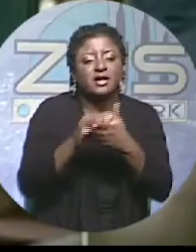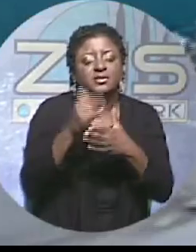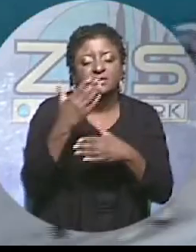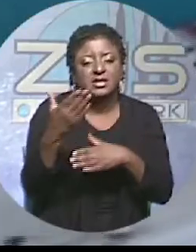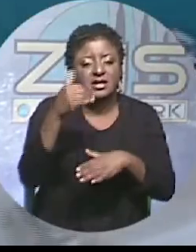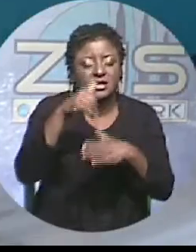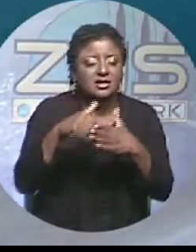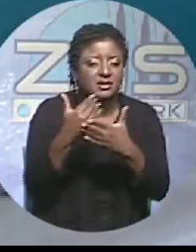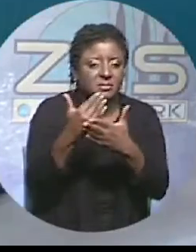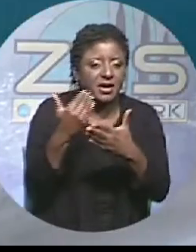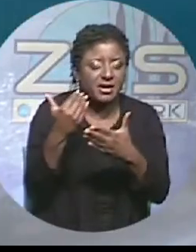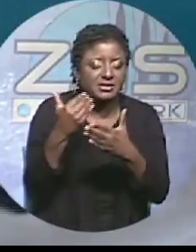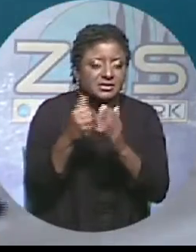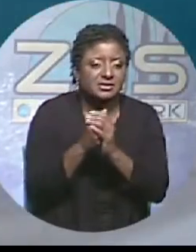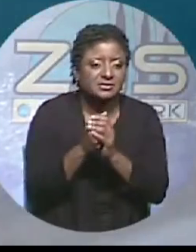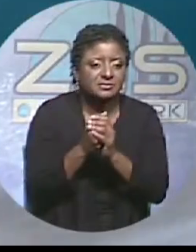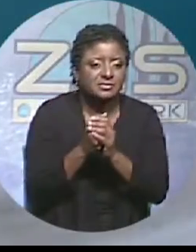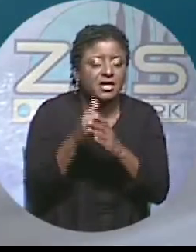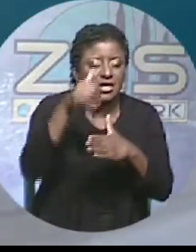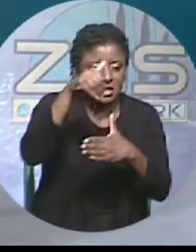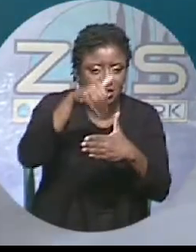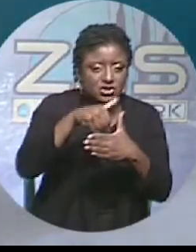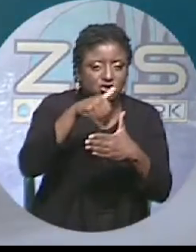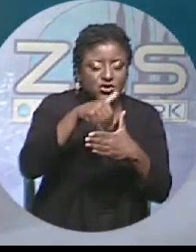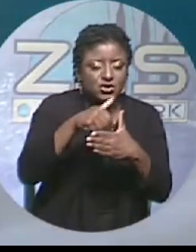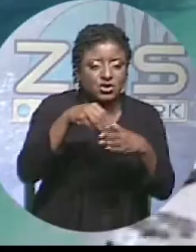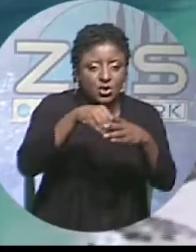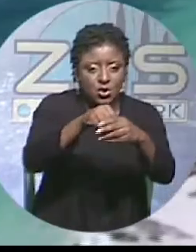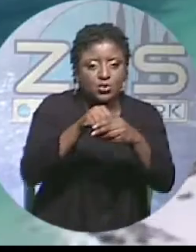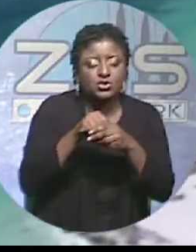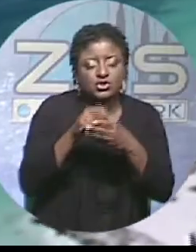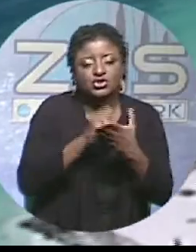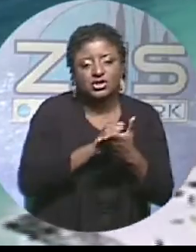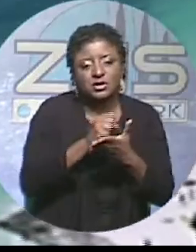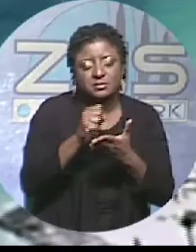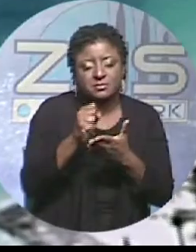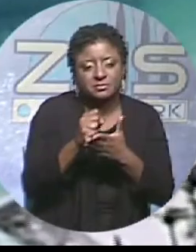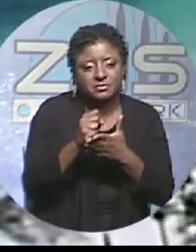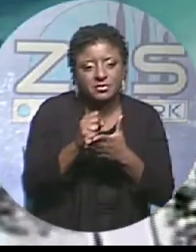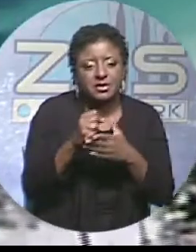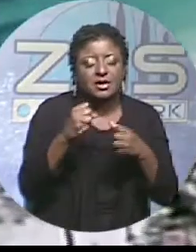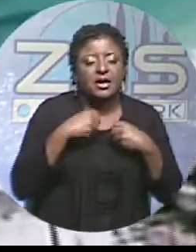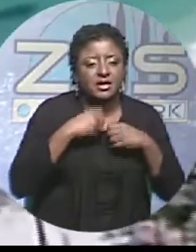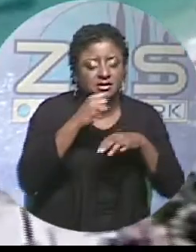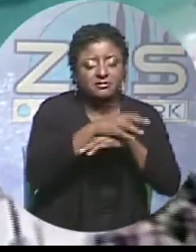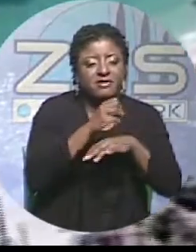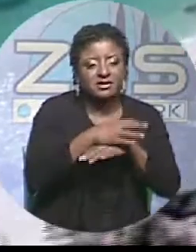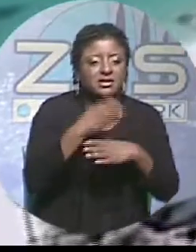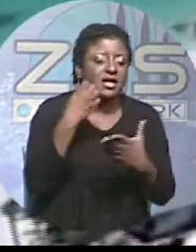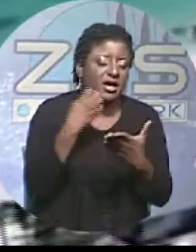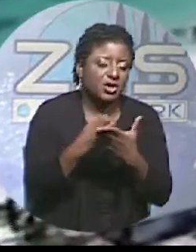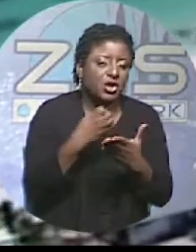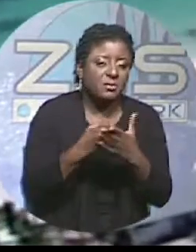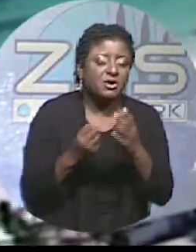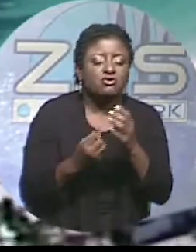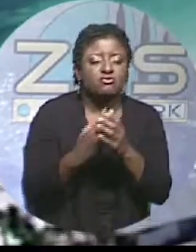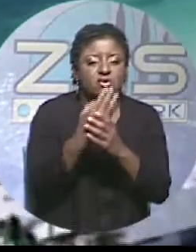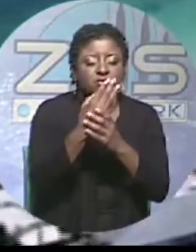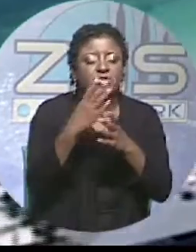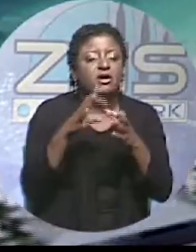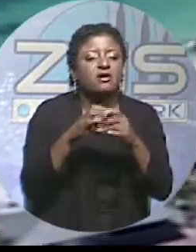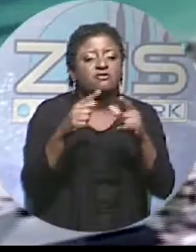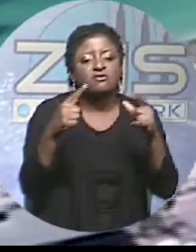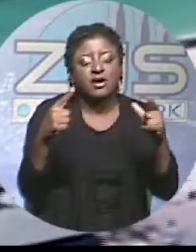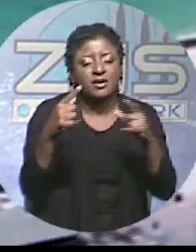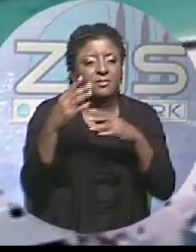shareholders. Internal ownership disputes have stunted the economic growth of Grand Bahama over the years, but Prime Minister Perry Christie said